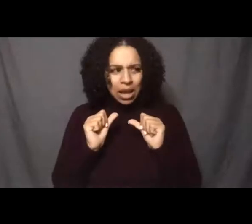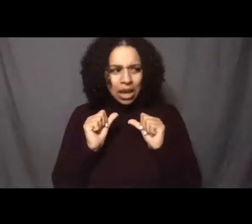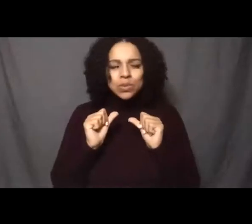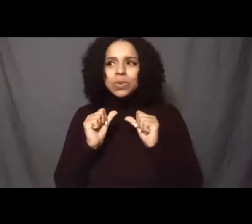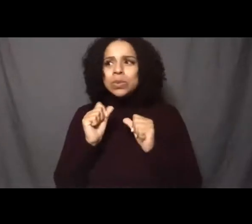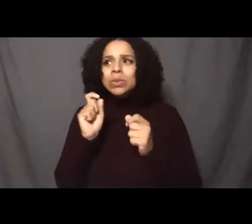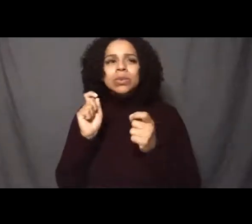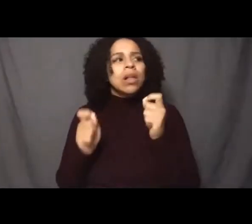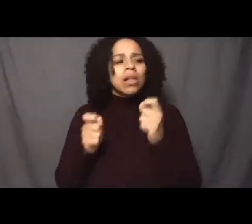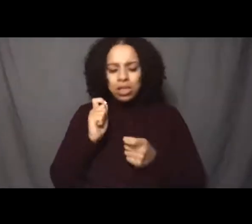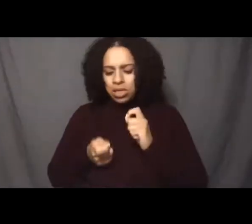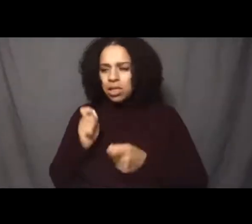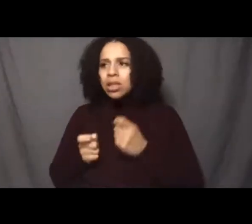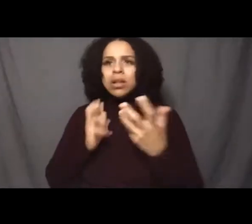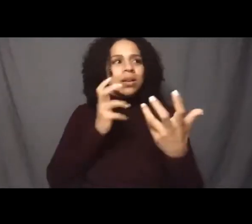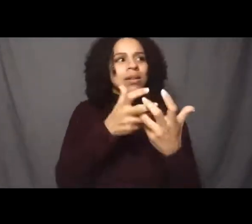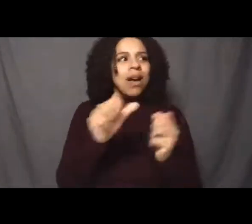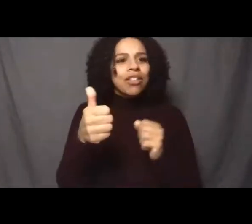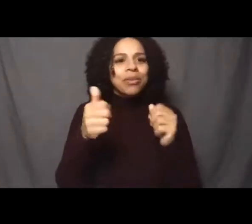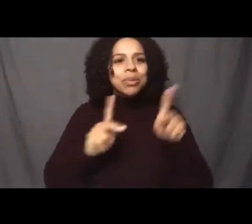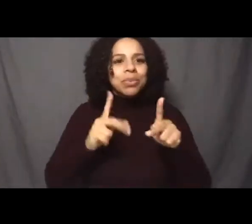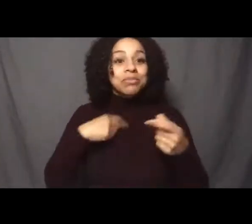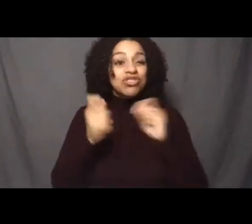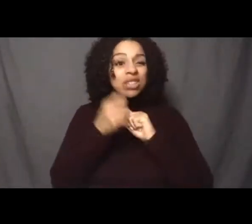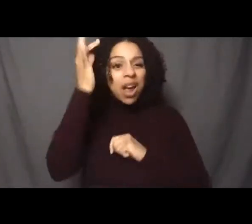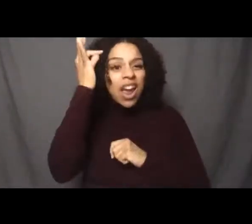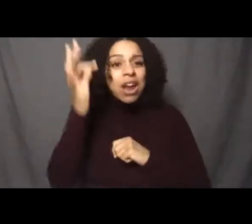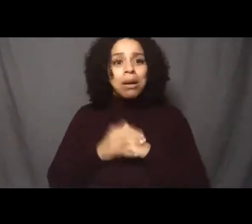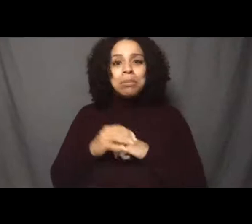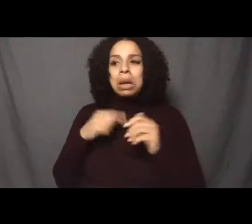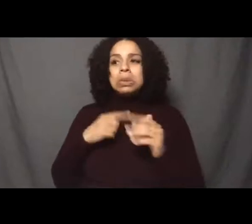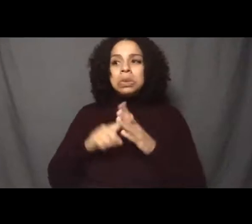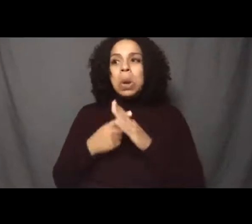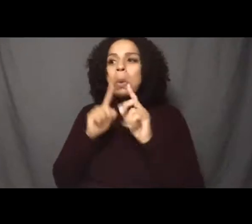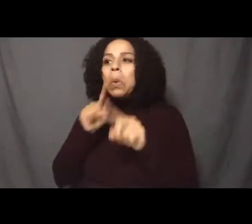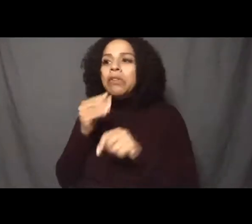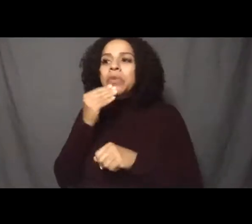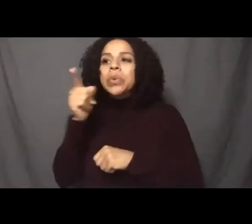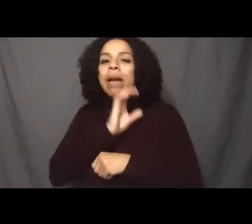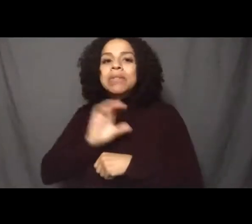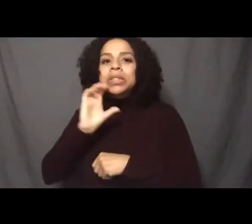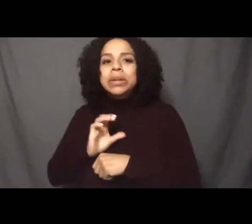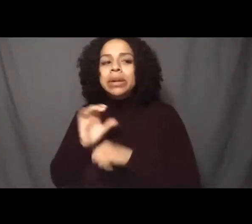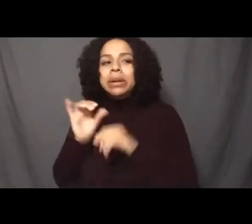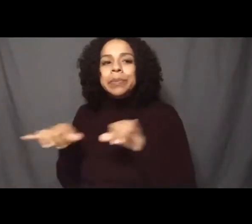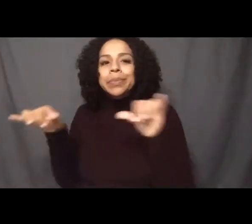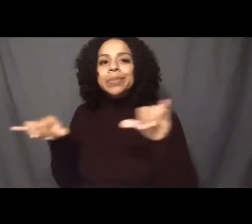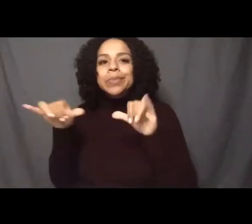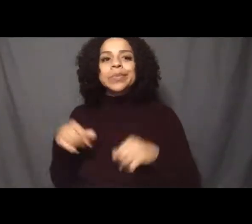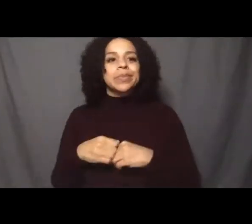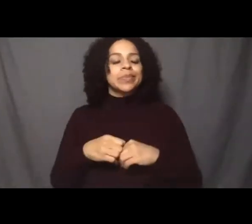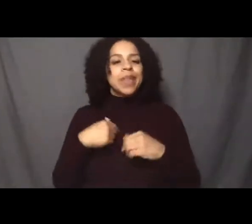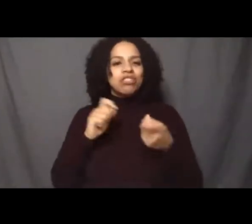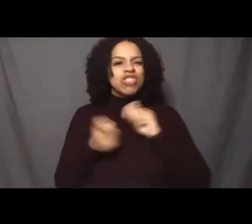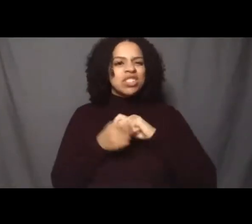and started to eat school lunch. I forced myself to watch YouTube videos so that my accent wouldn't be as strong. And I changed my name so that they